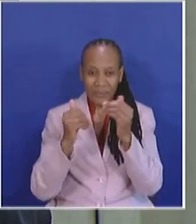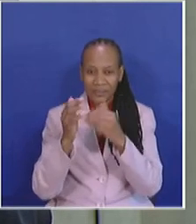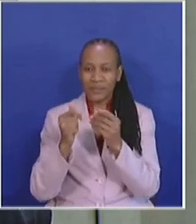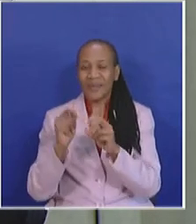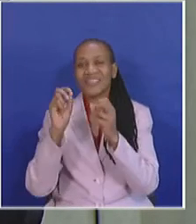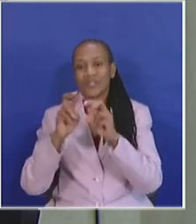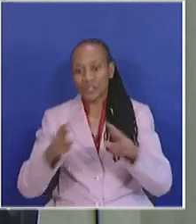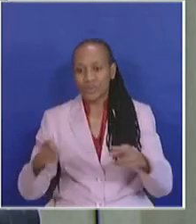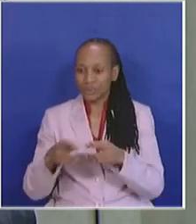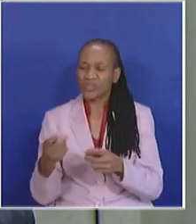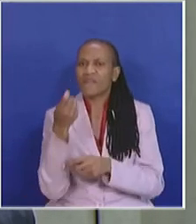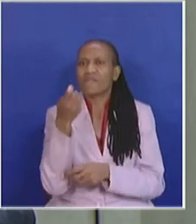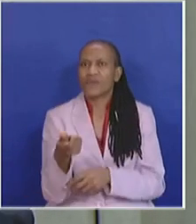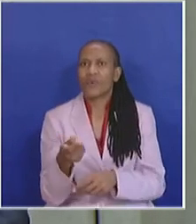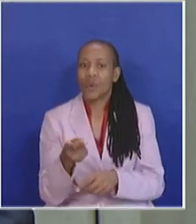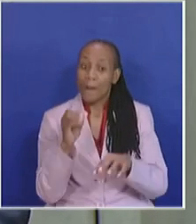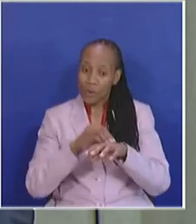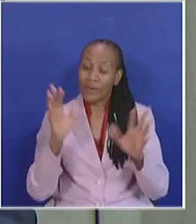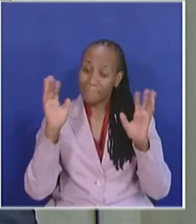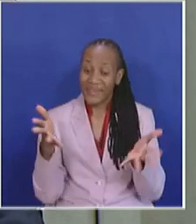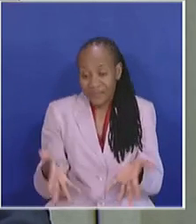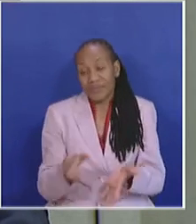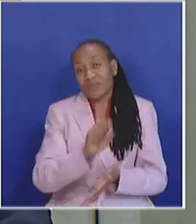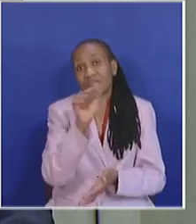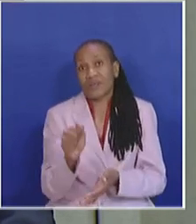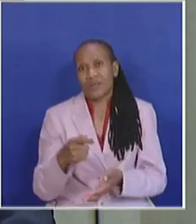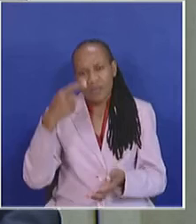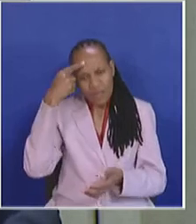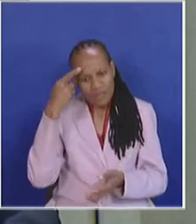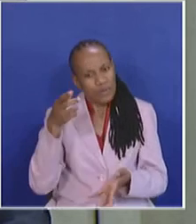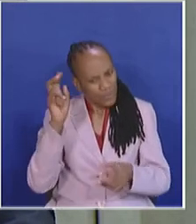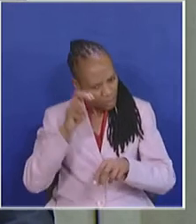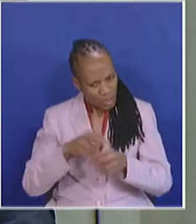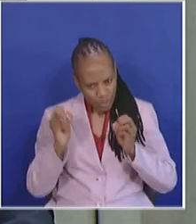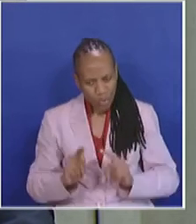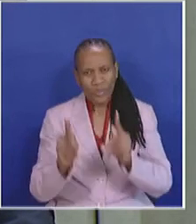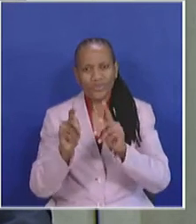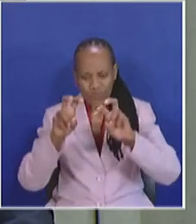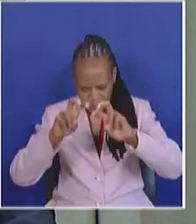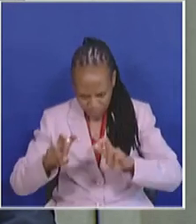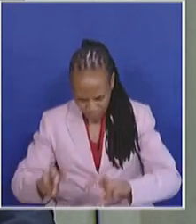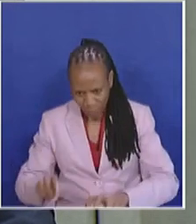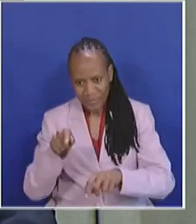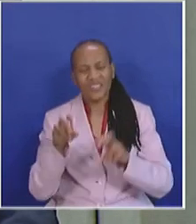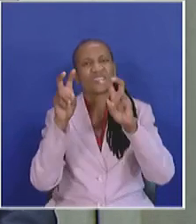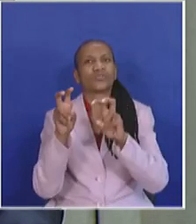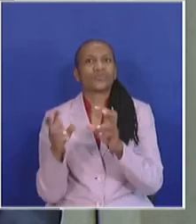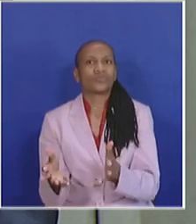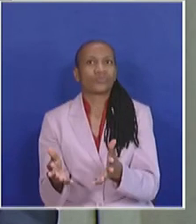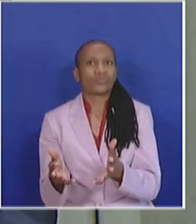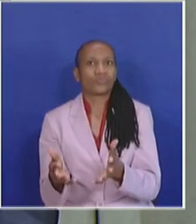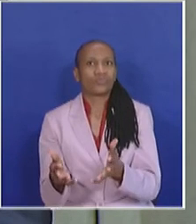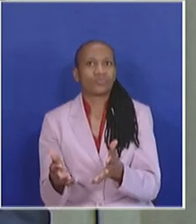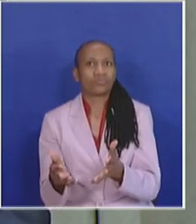country focuses on these industries. And I think we should be given an opportunity to debate these matters as members of this honorable house.